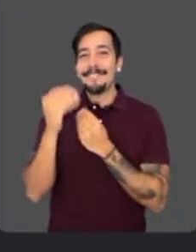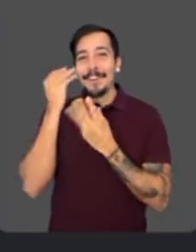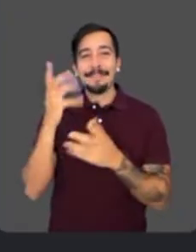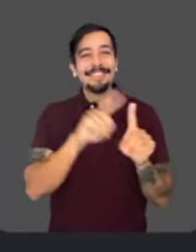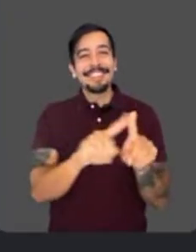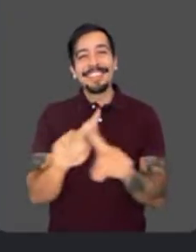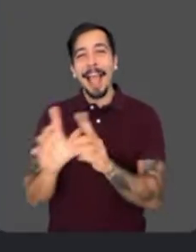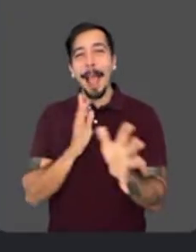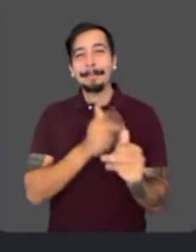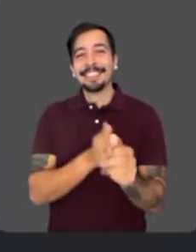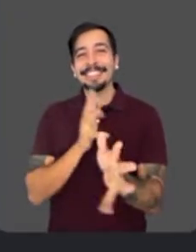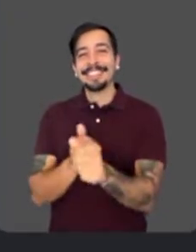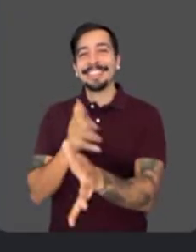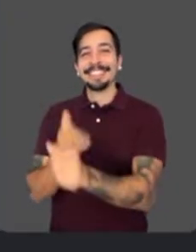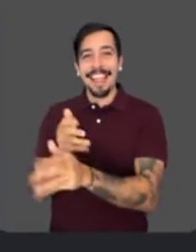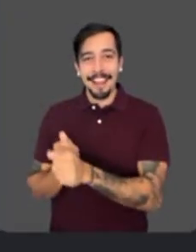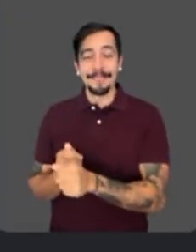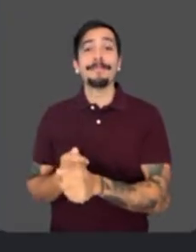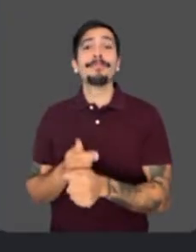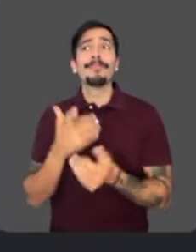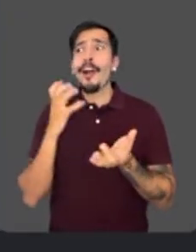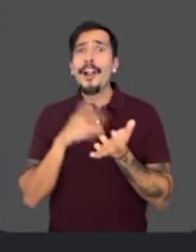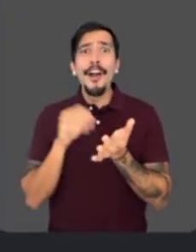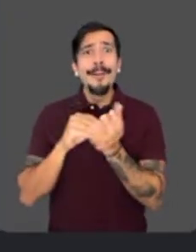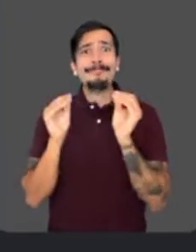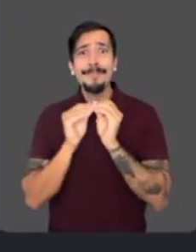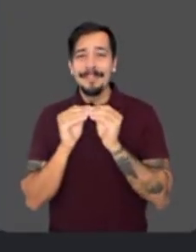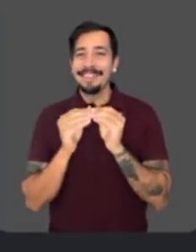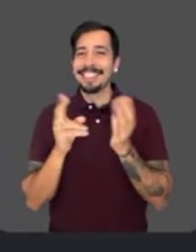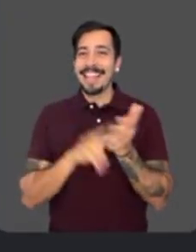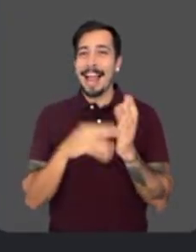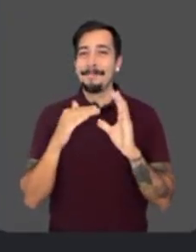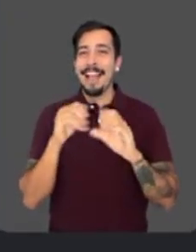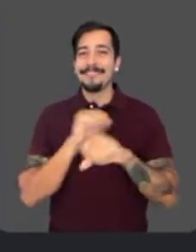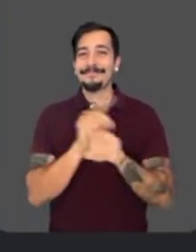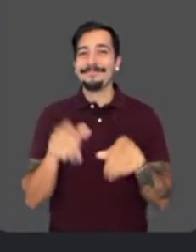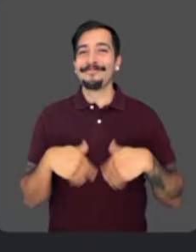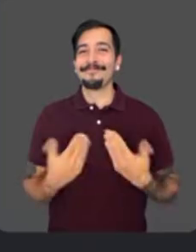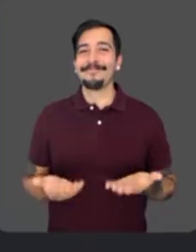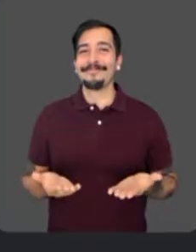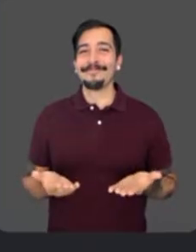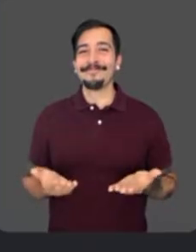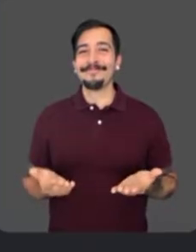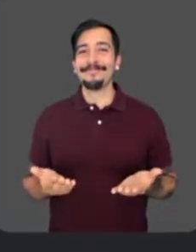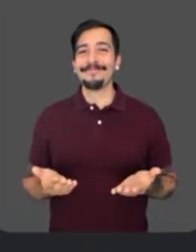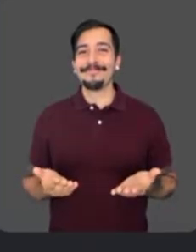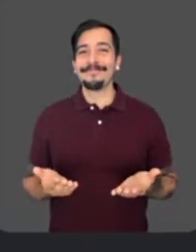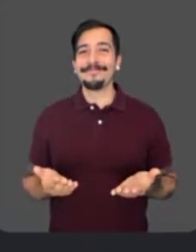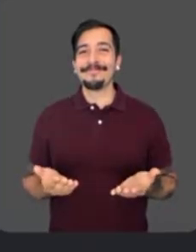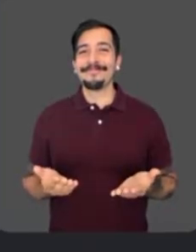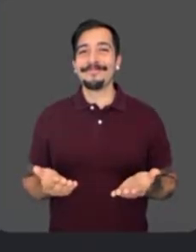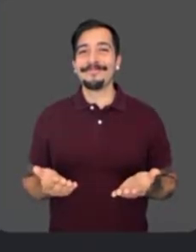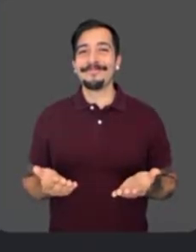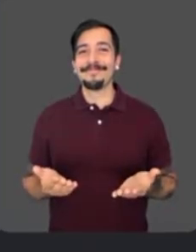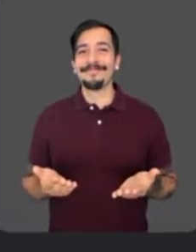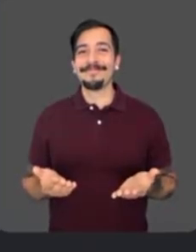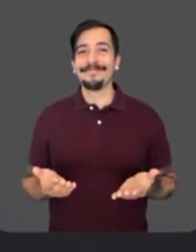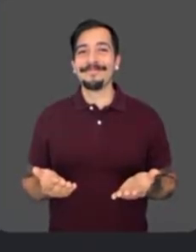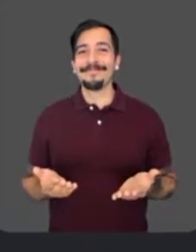additional information about many of these updates. If you want to learn more, sign up for our newsletter at